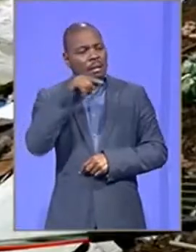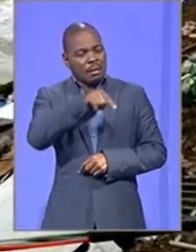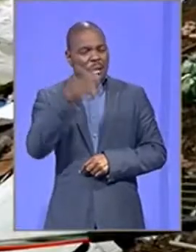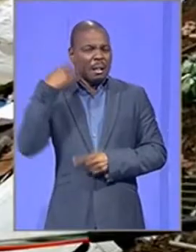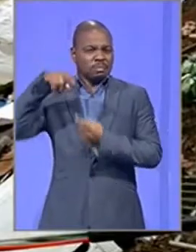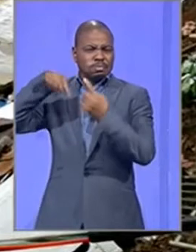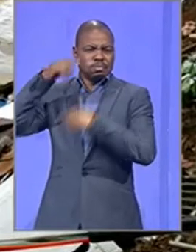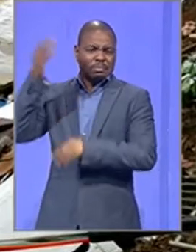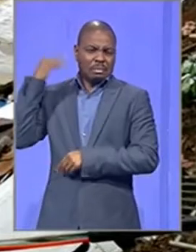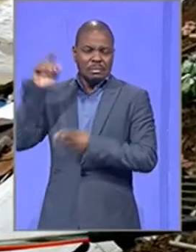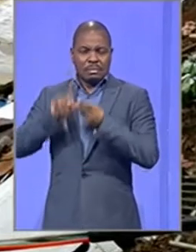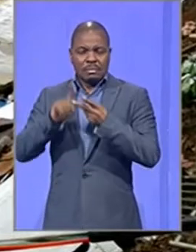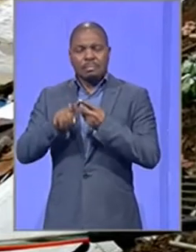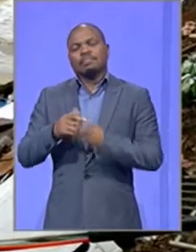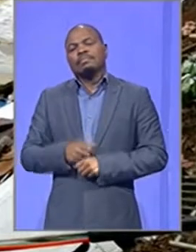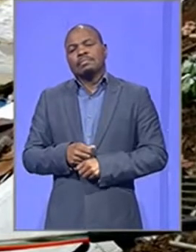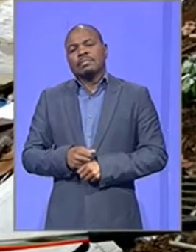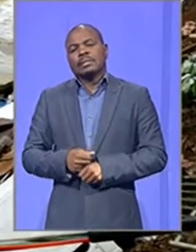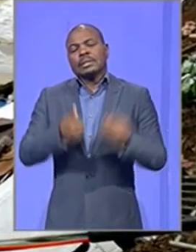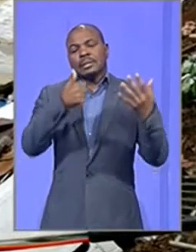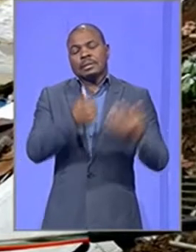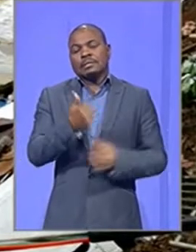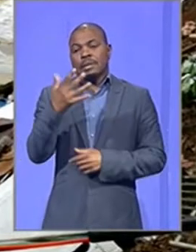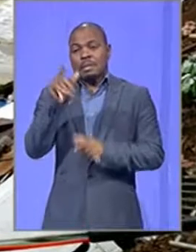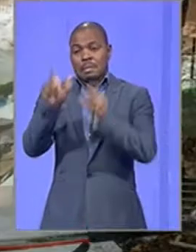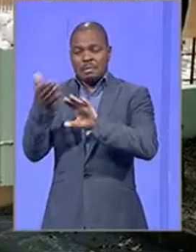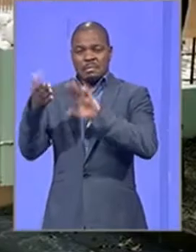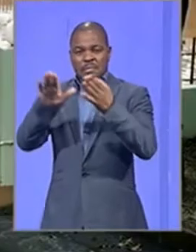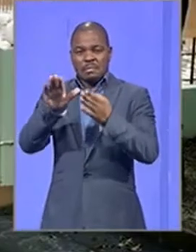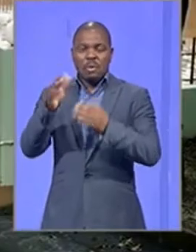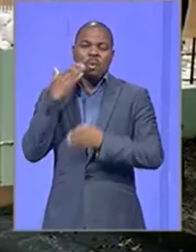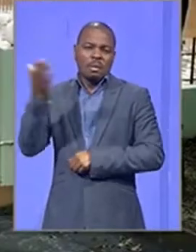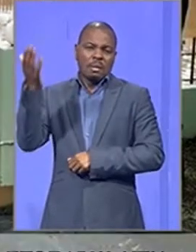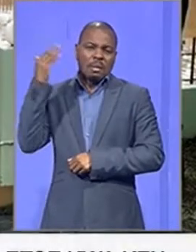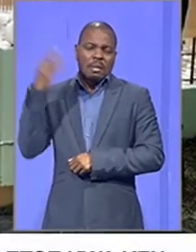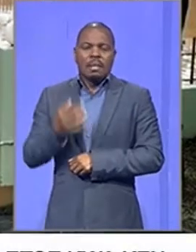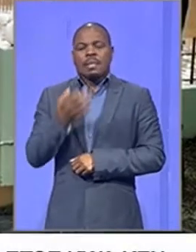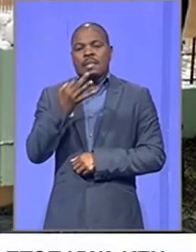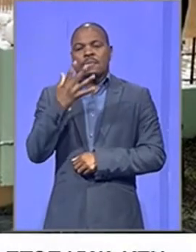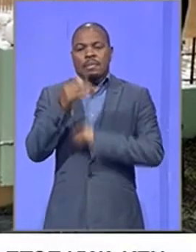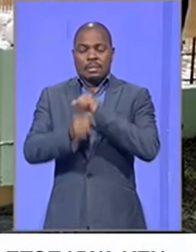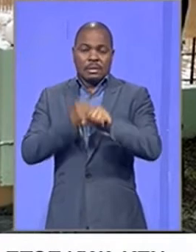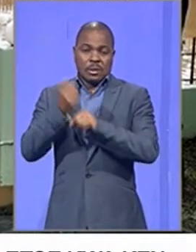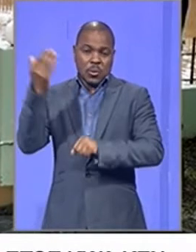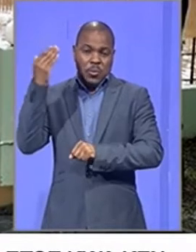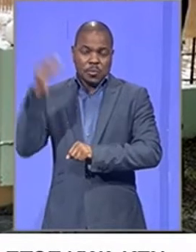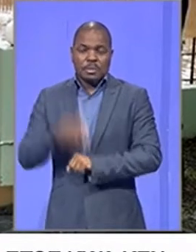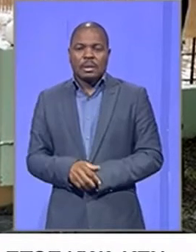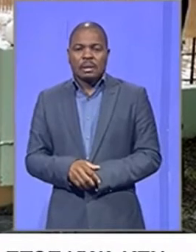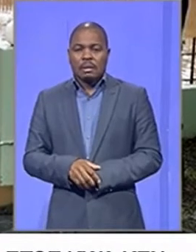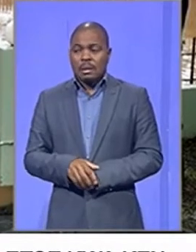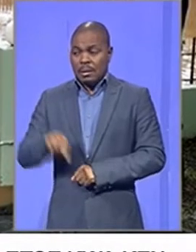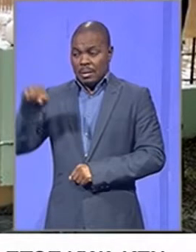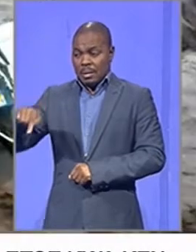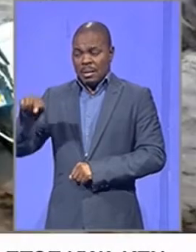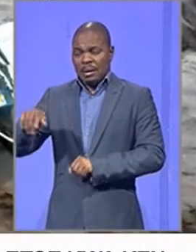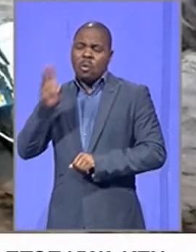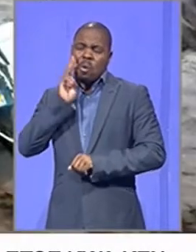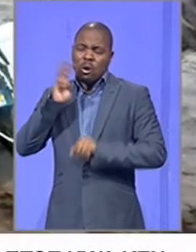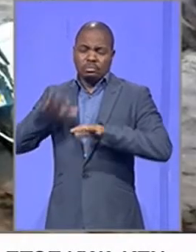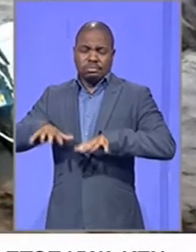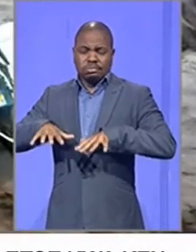le go feta ka matshelo a le 65 dingwaga di le 35 tse di fetileng. Morwalela o tsewa jaaka